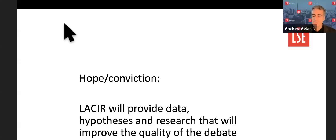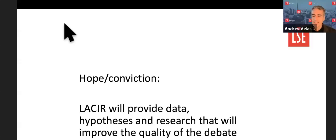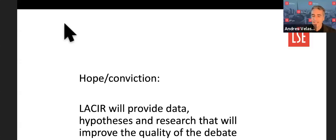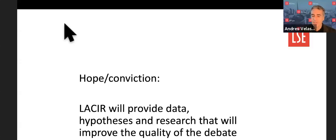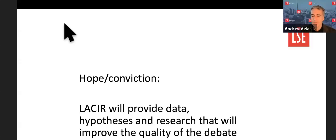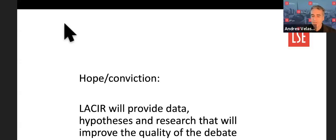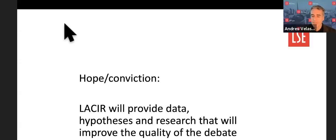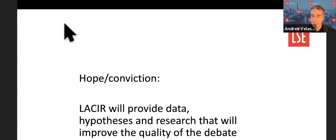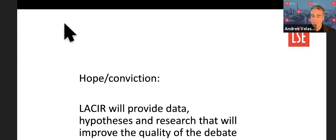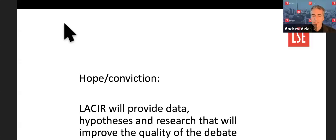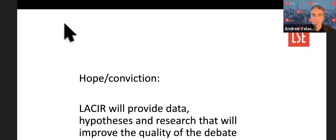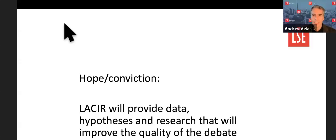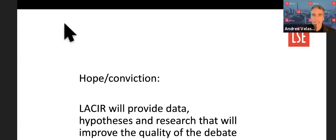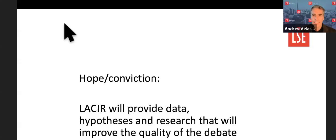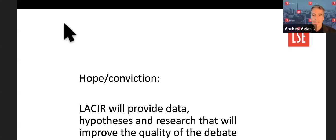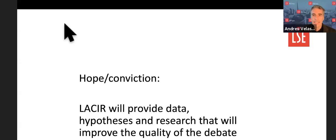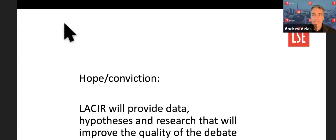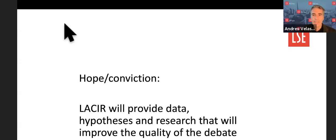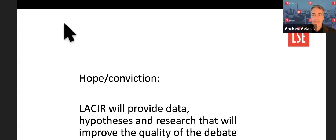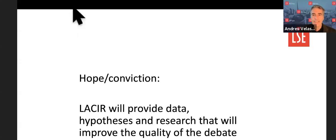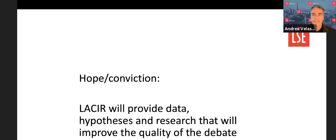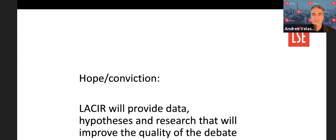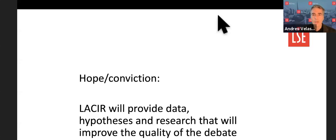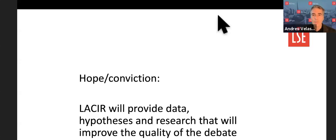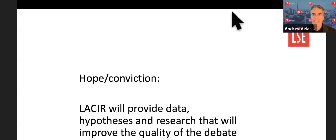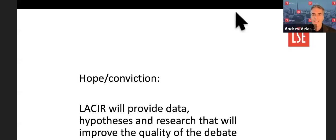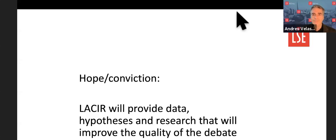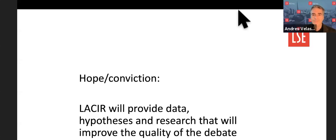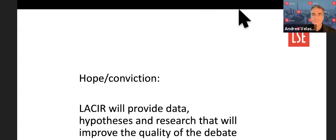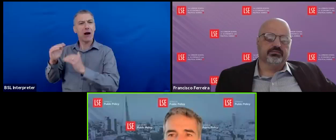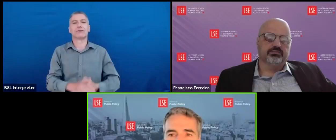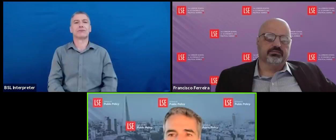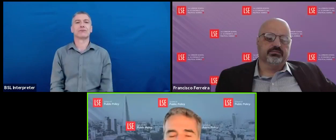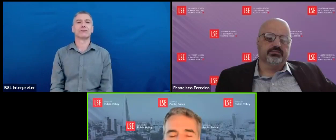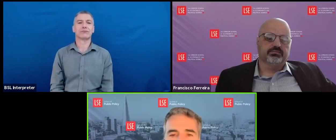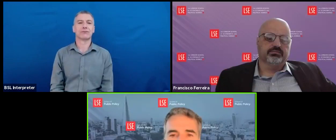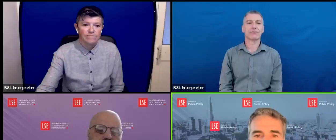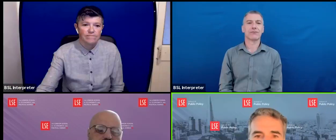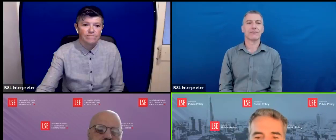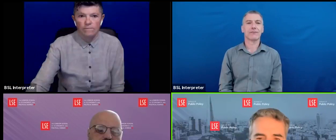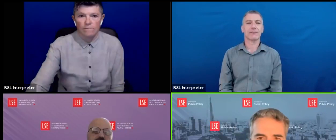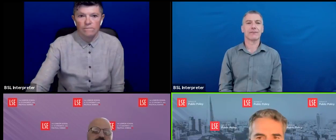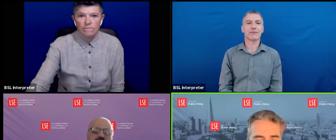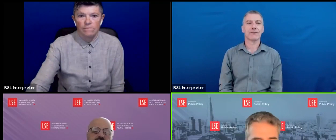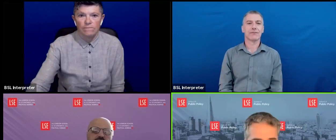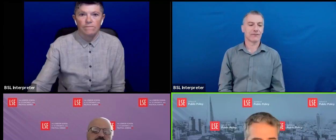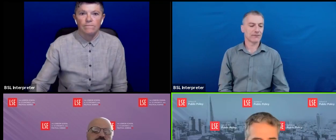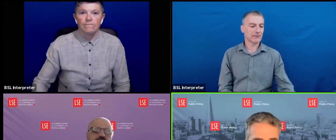result. Thank you very much, Chico, and let me stop there.